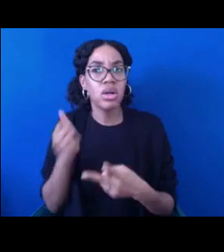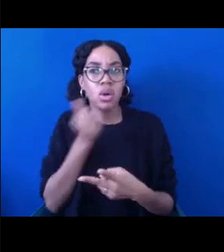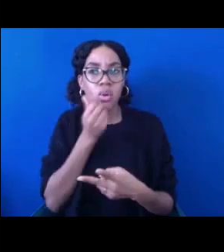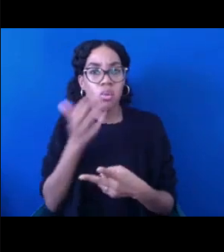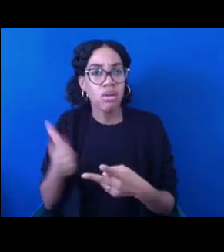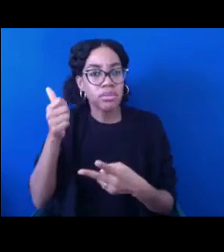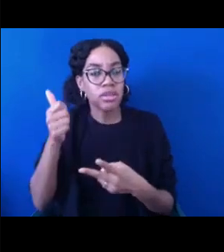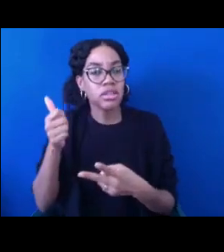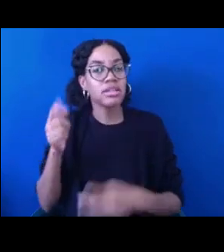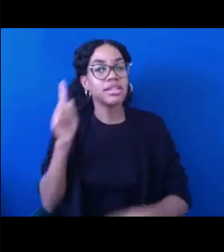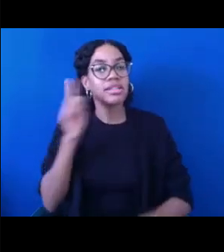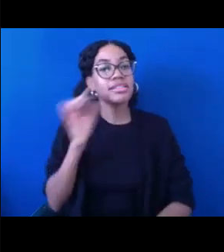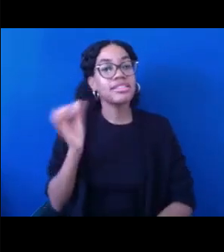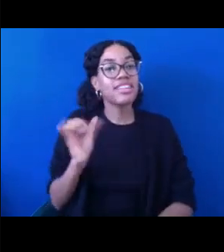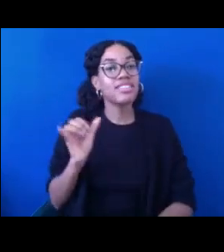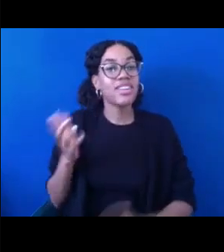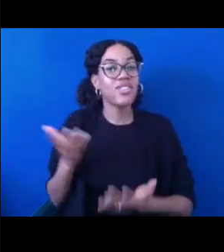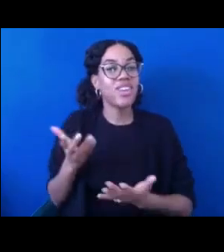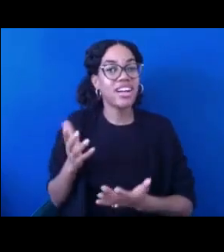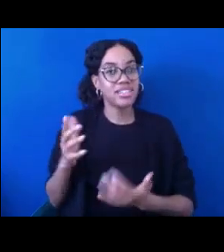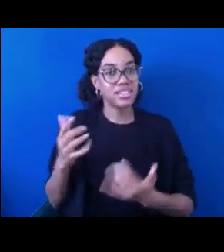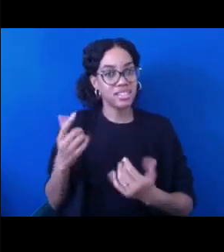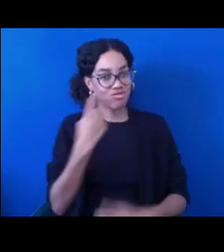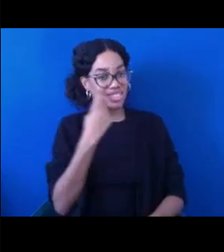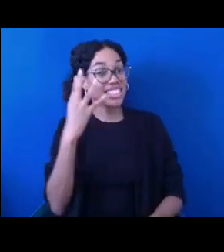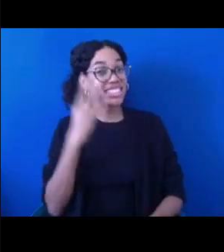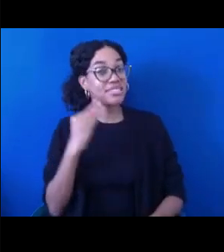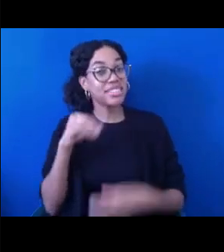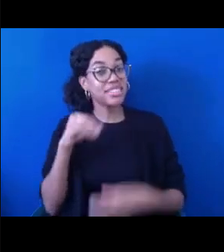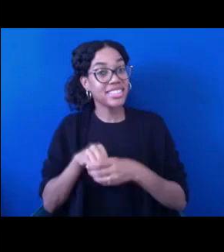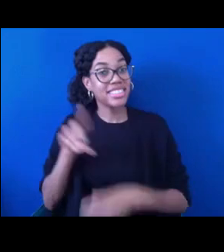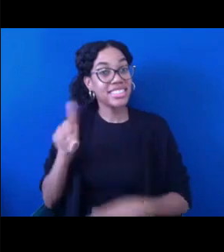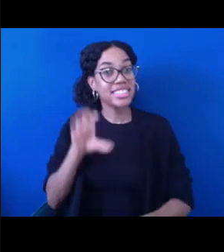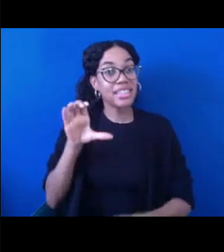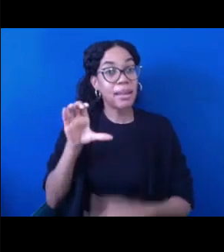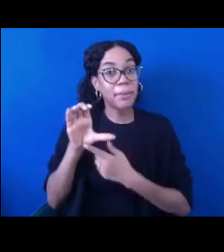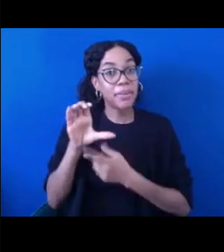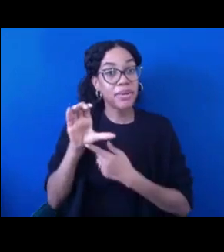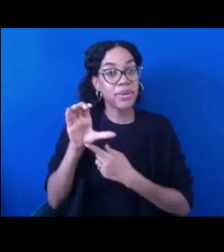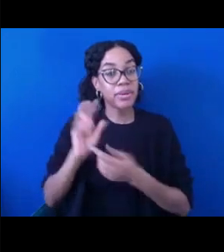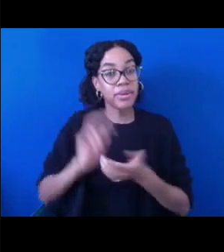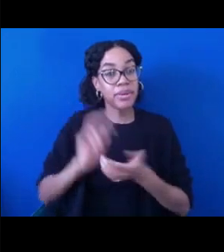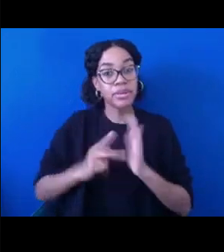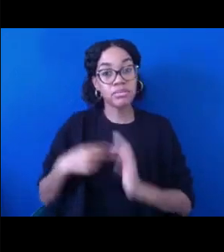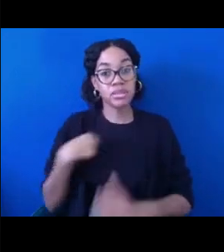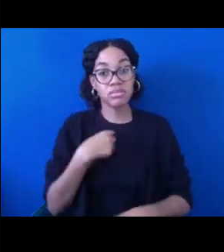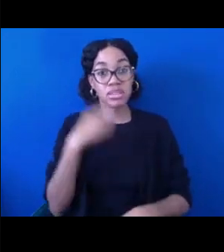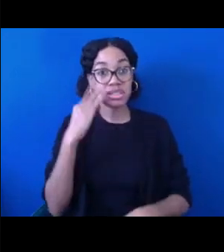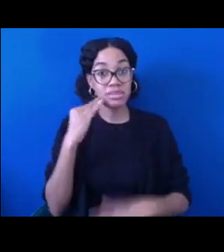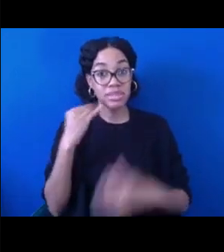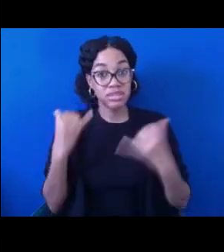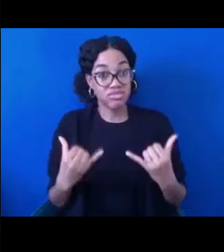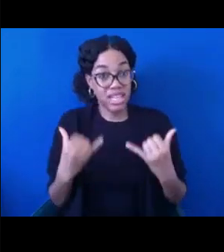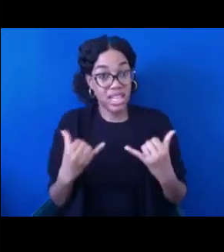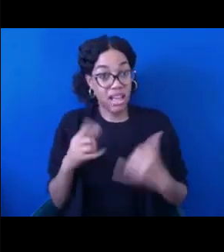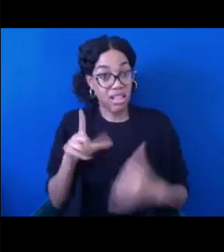December. So does that mean that we are dealing with a La Nina winter right now? Hey, look